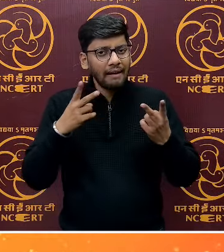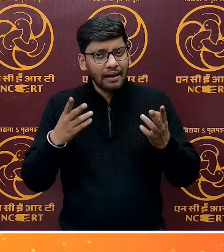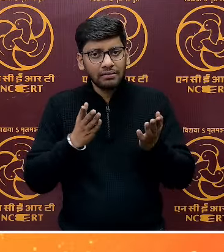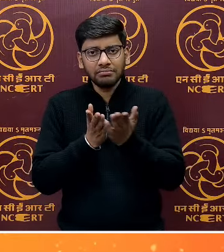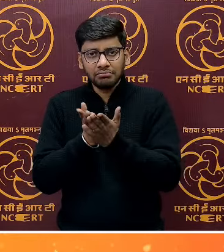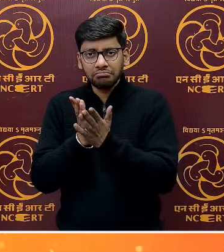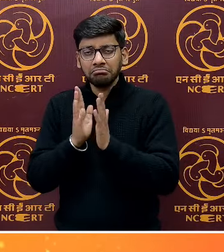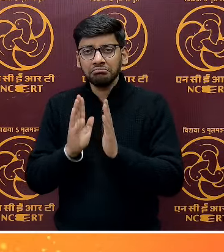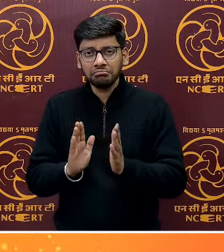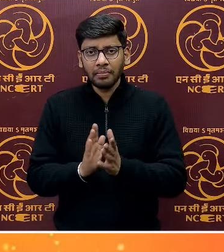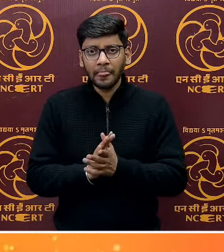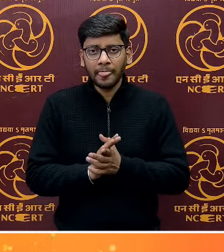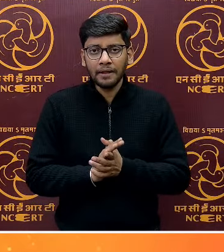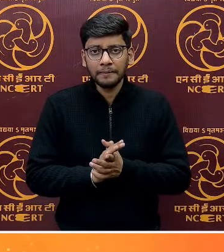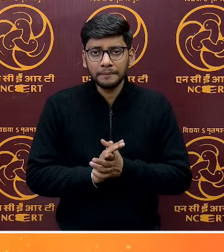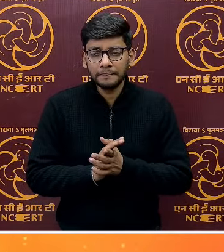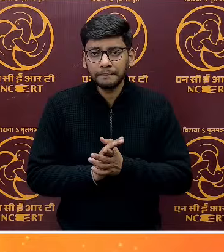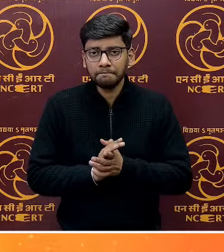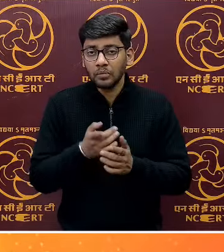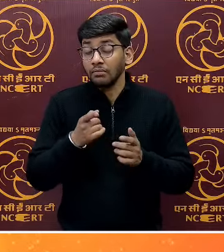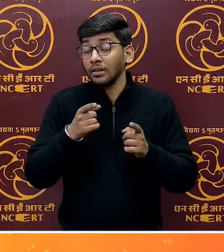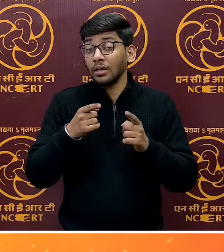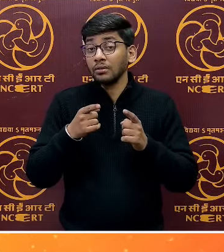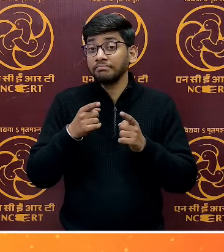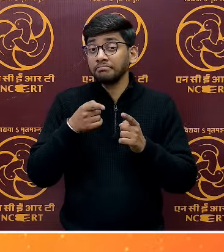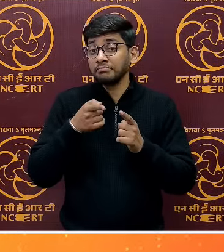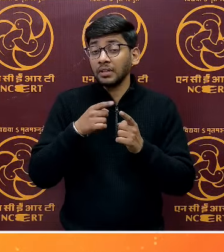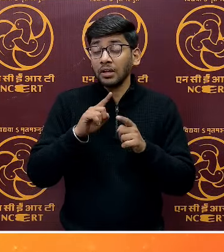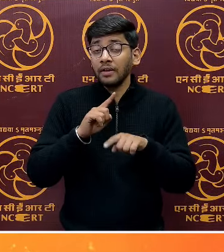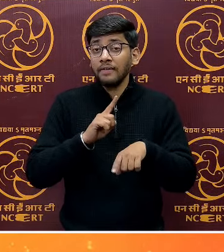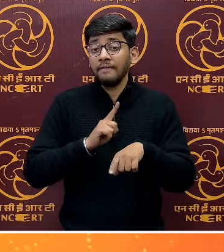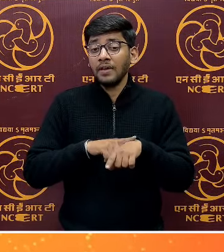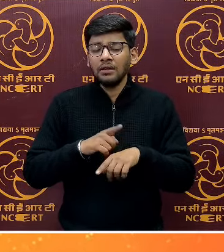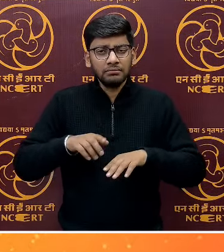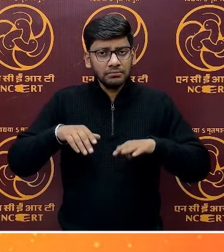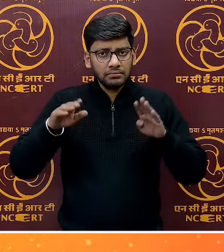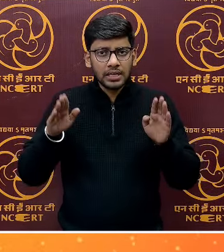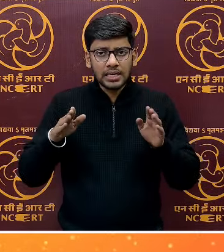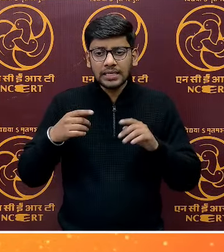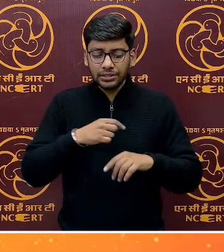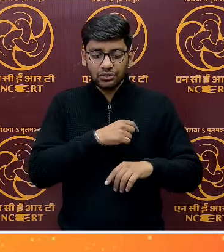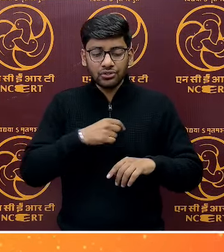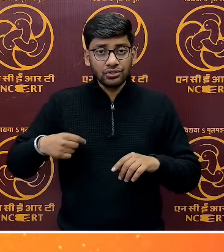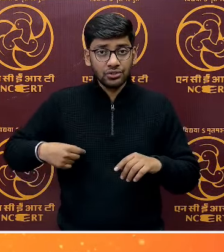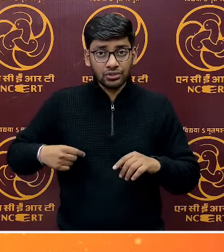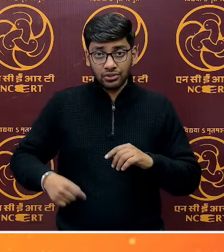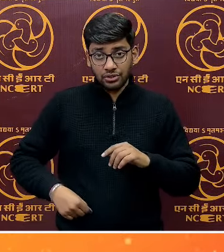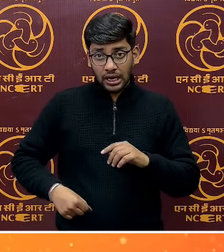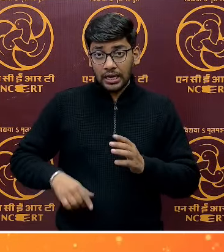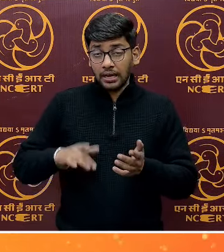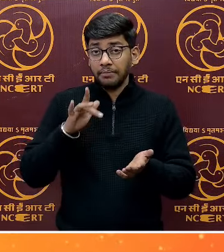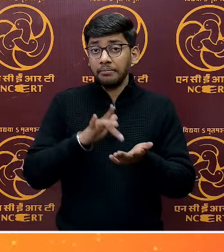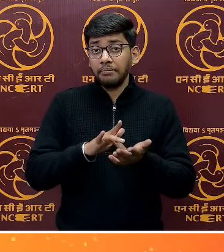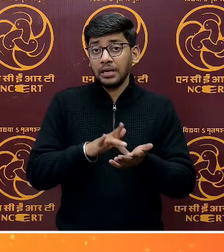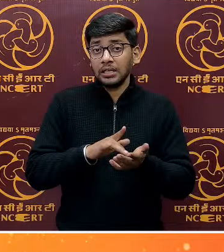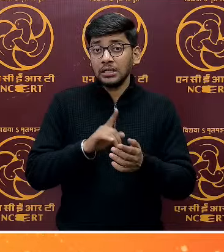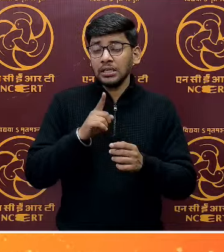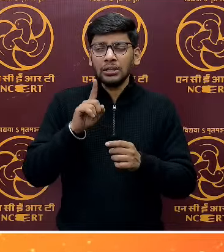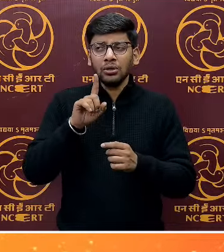that would be fish. So kites were first flown in China around 200 BC. So the tradition is